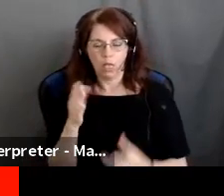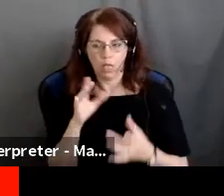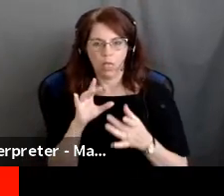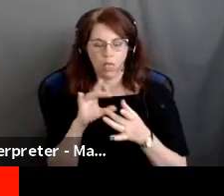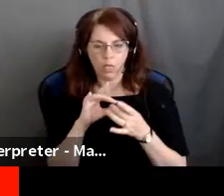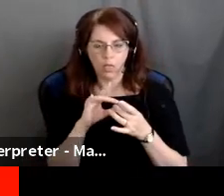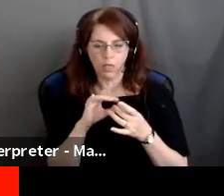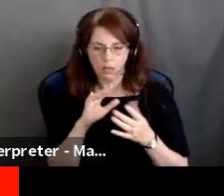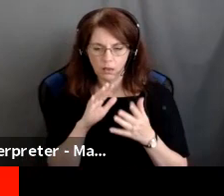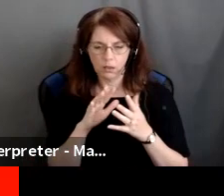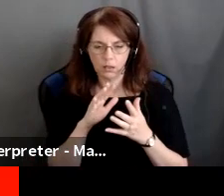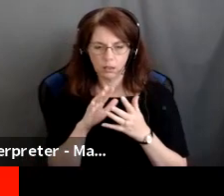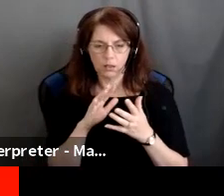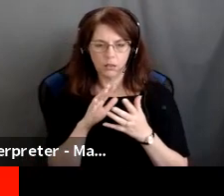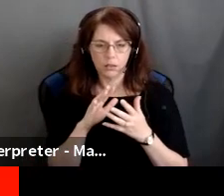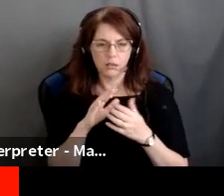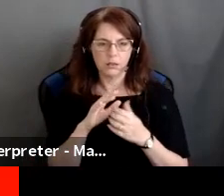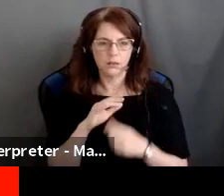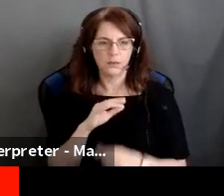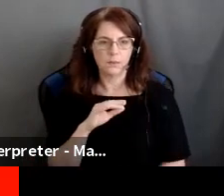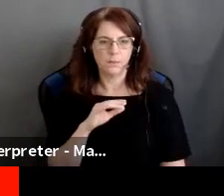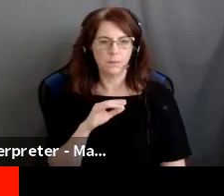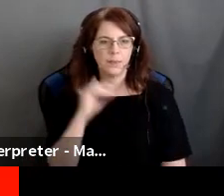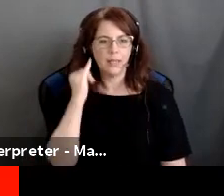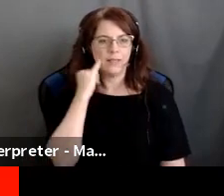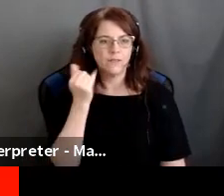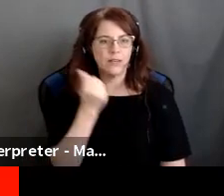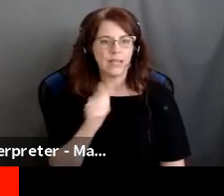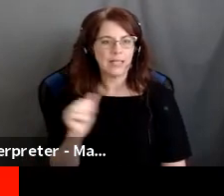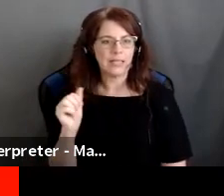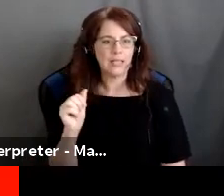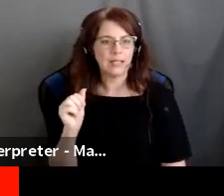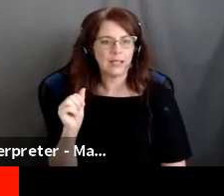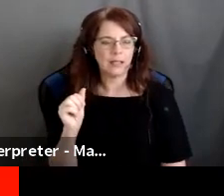or if there is any,